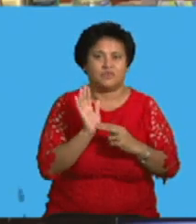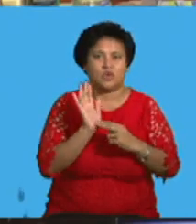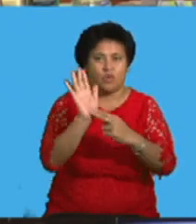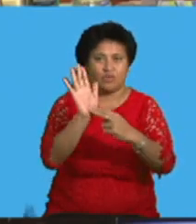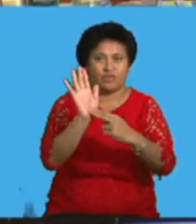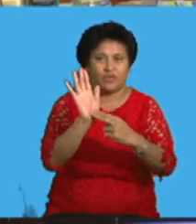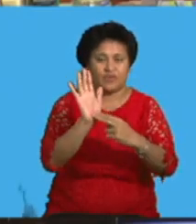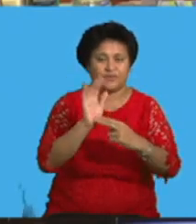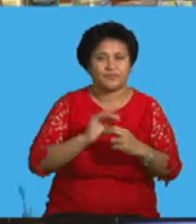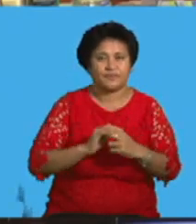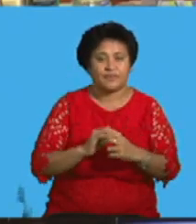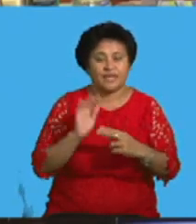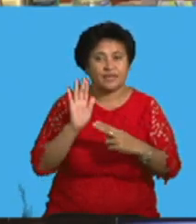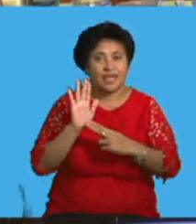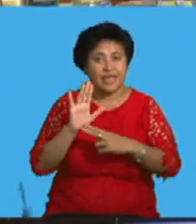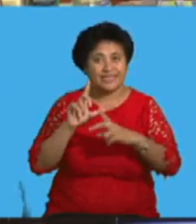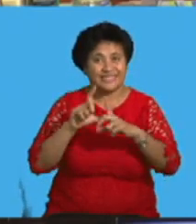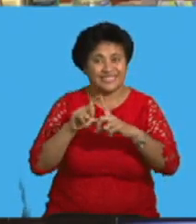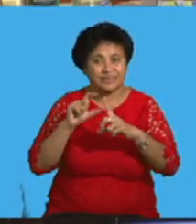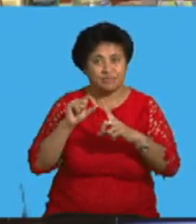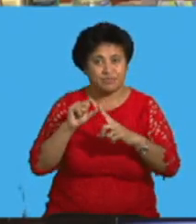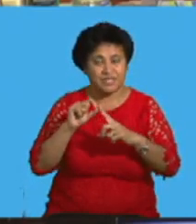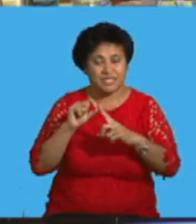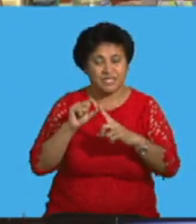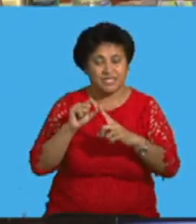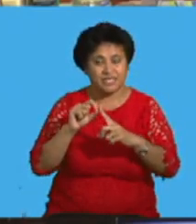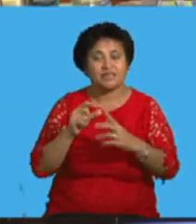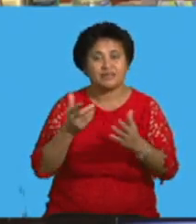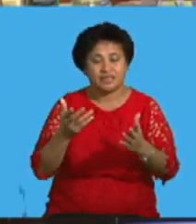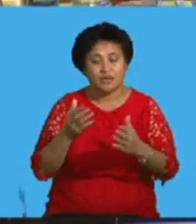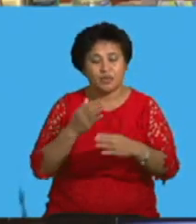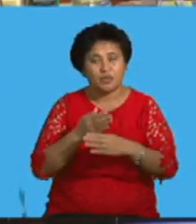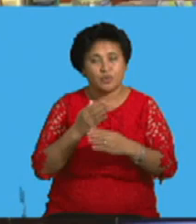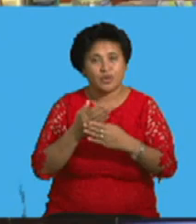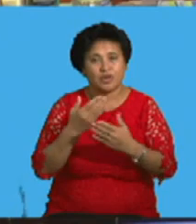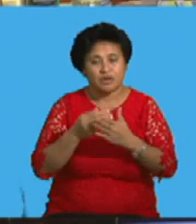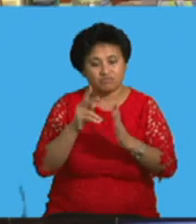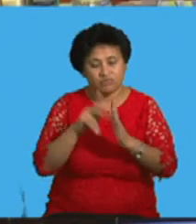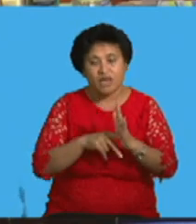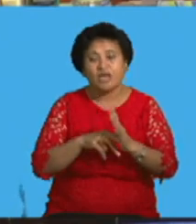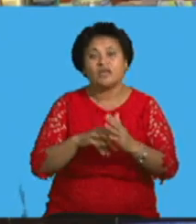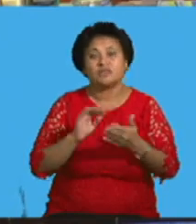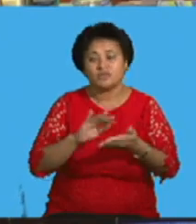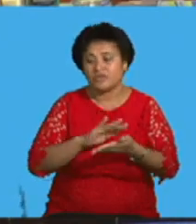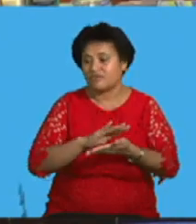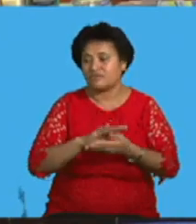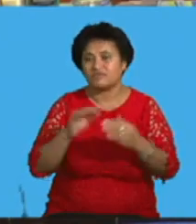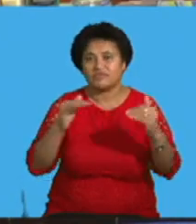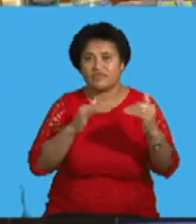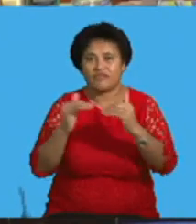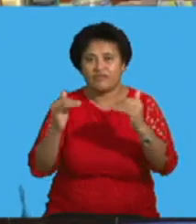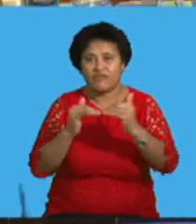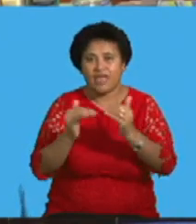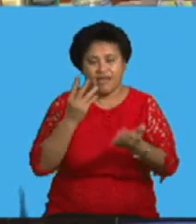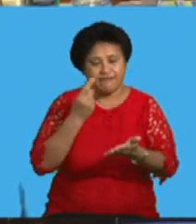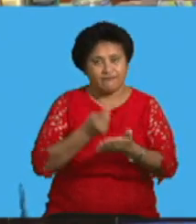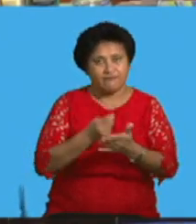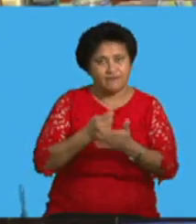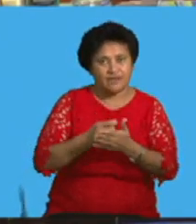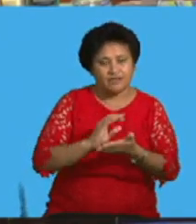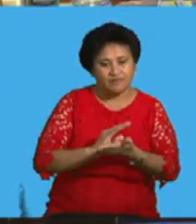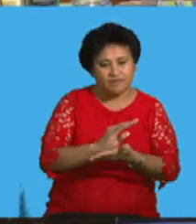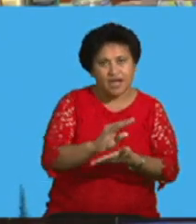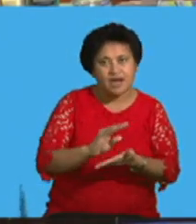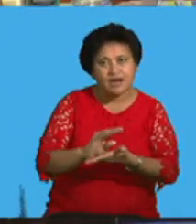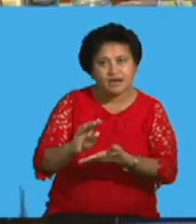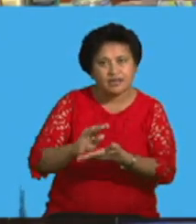The NDP is based on the principle of providing equity funding for new and incremental investments